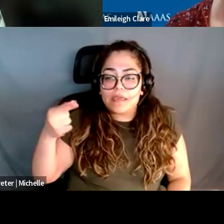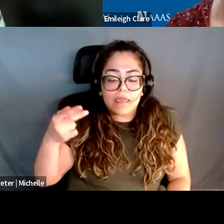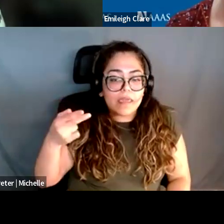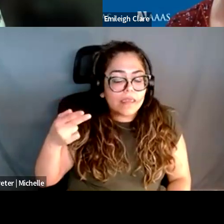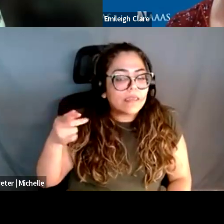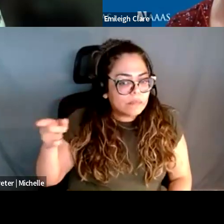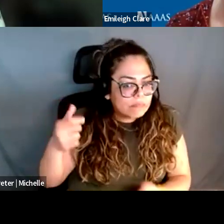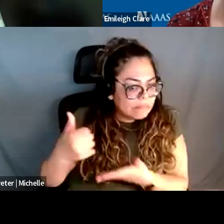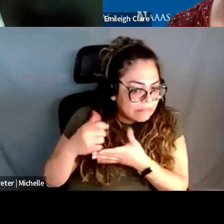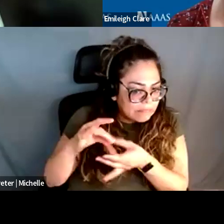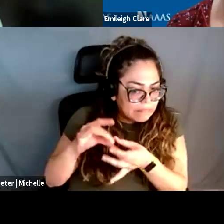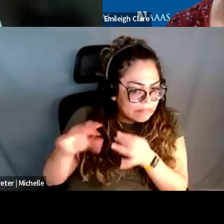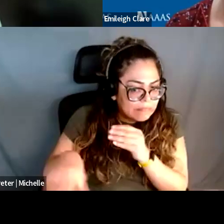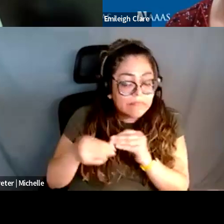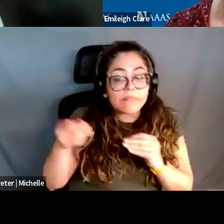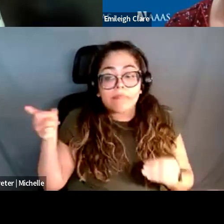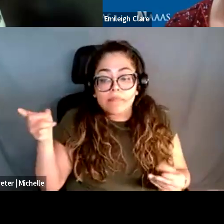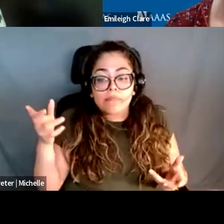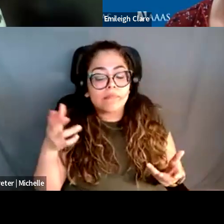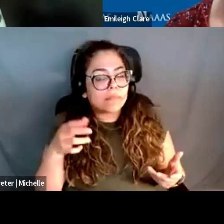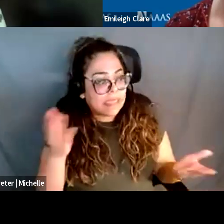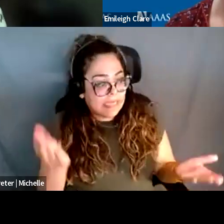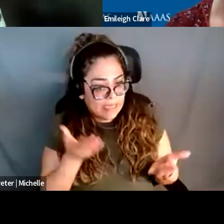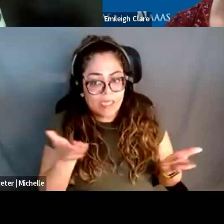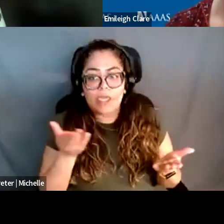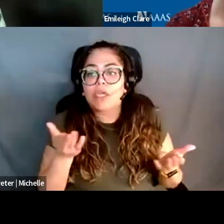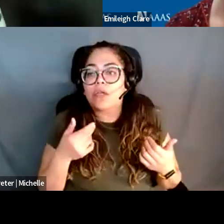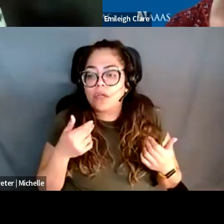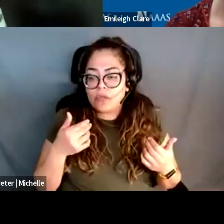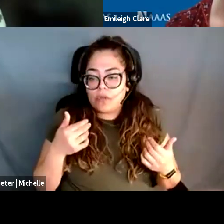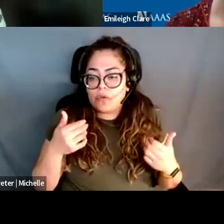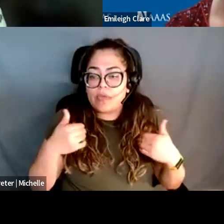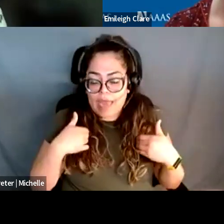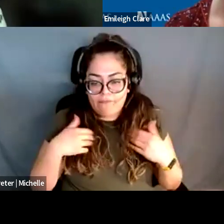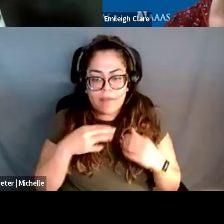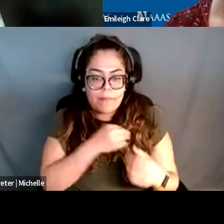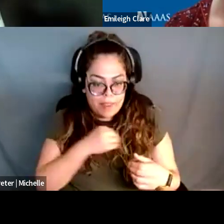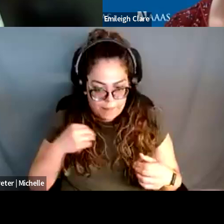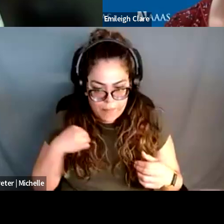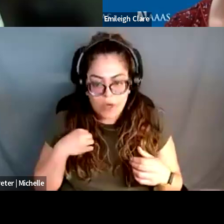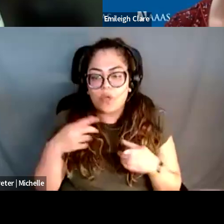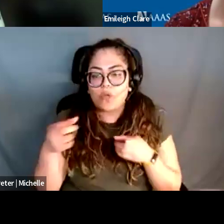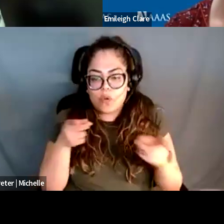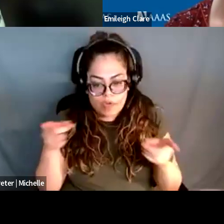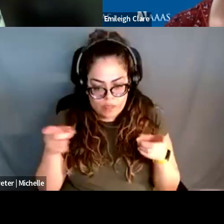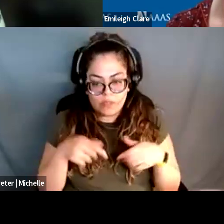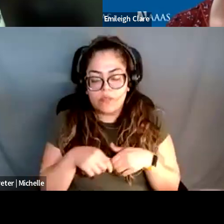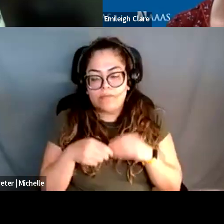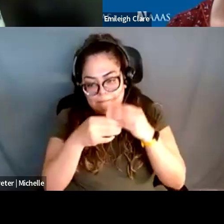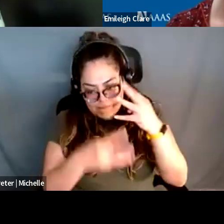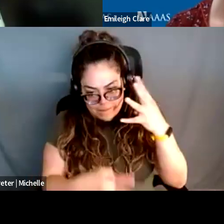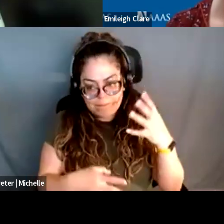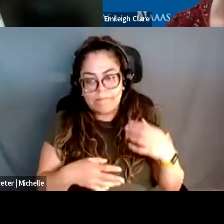that's similar. And I think, there's kind of, as you mentioned in the question, there can be kind of like